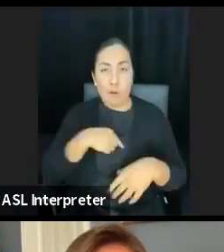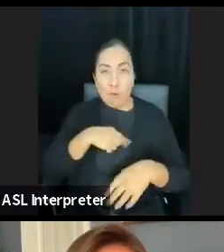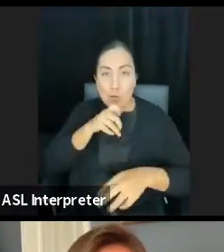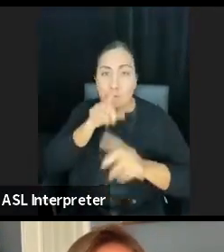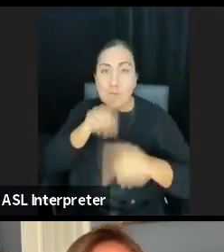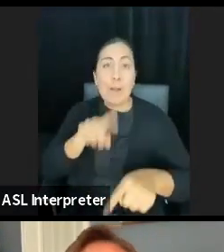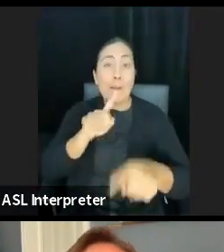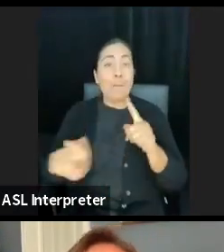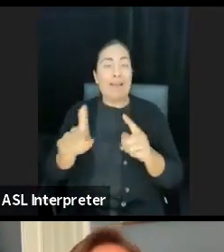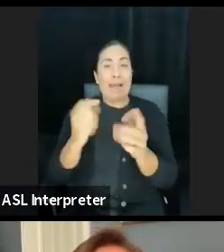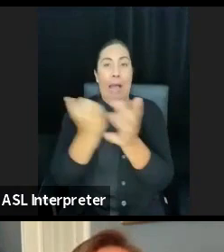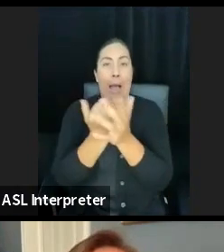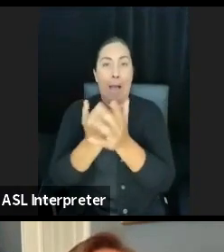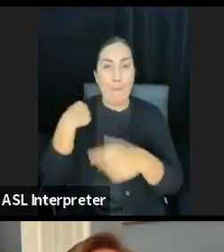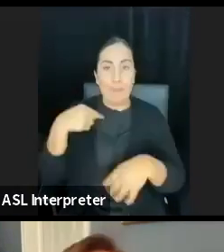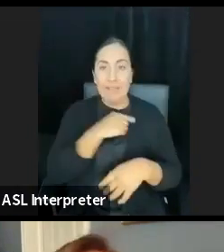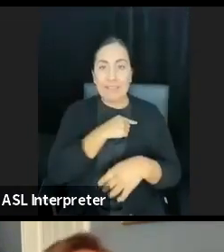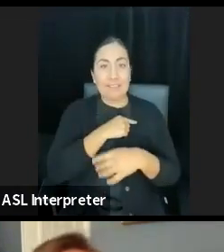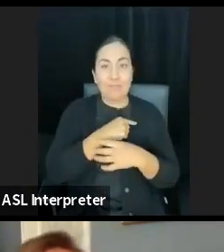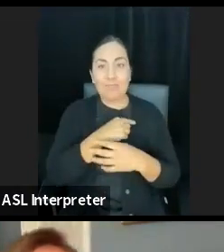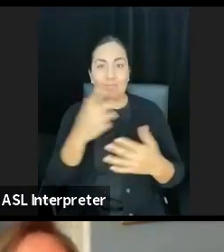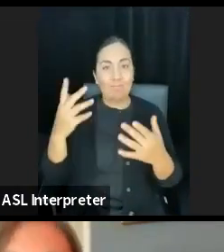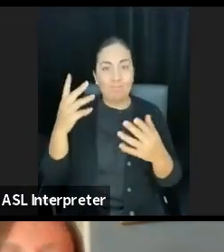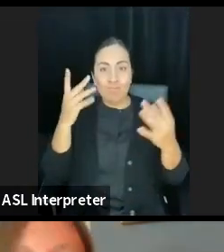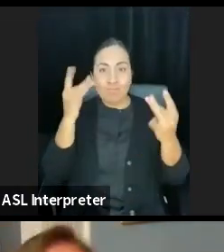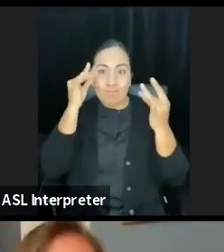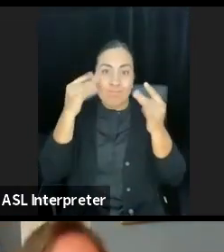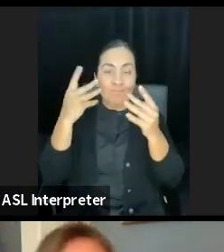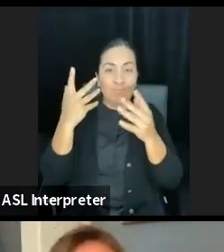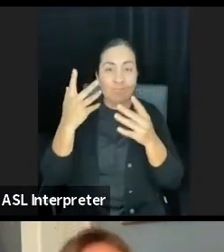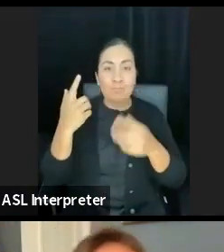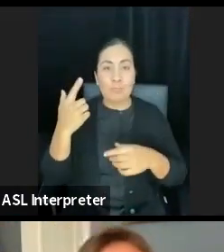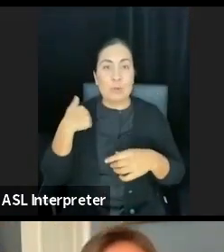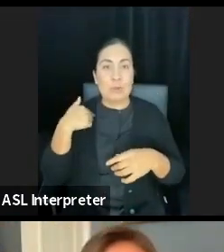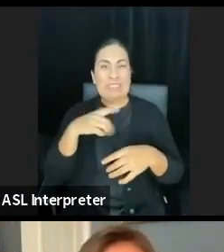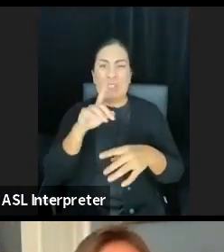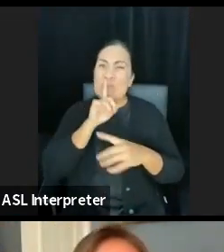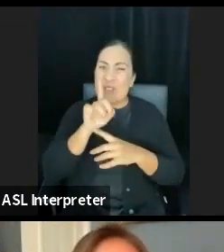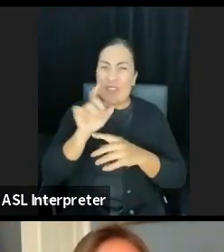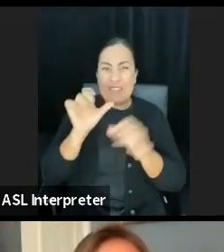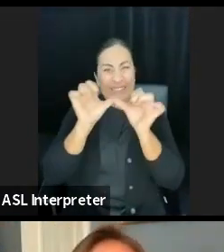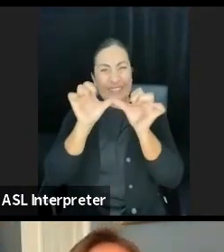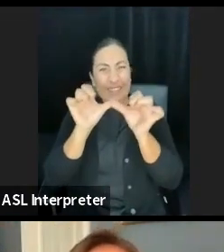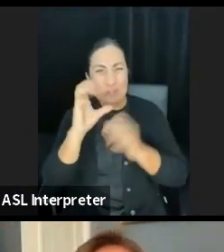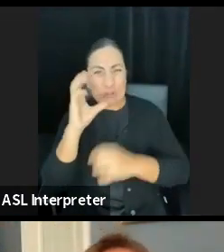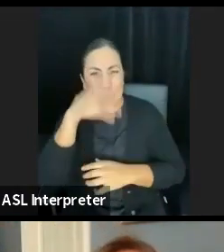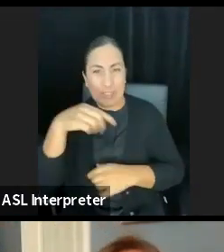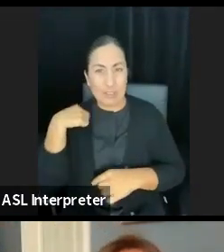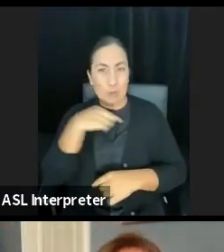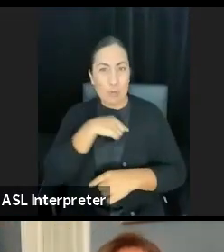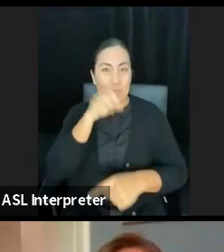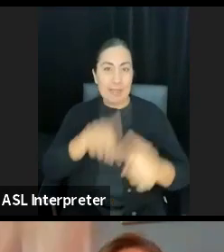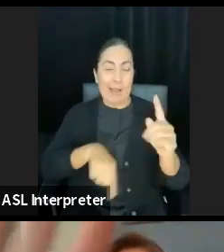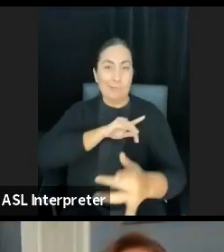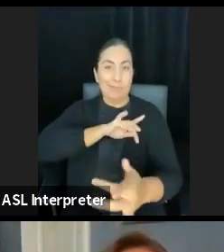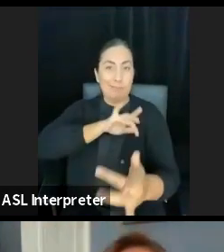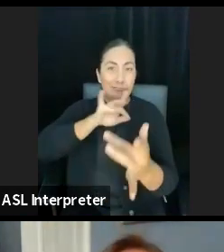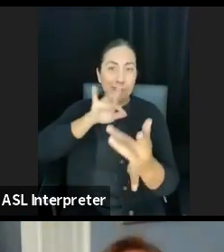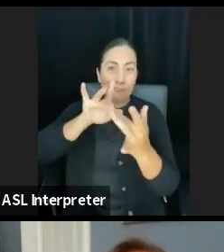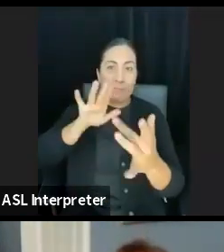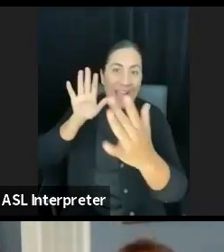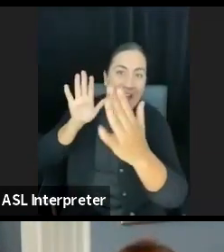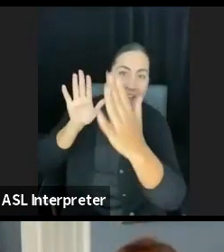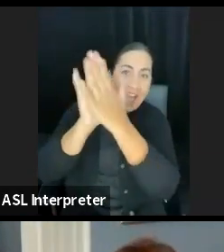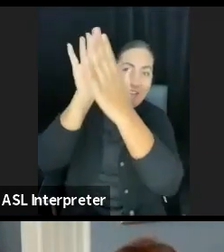up, because it's just continuing to be so weird to not be able to reach out and high five you